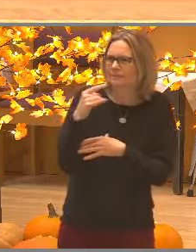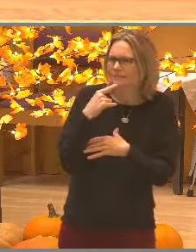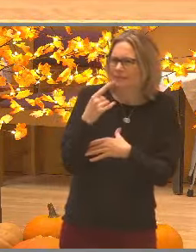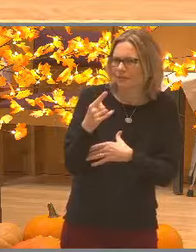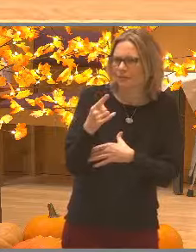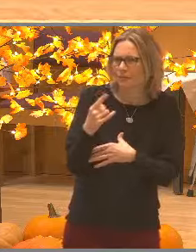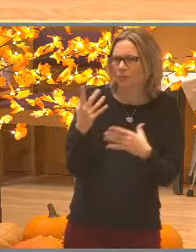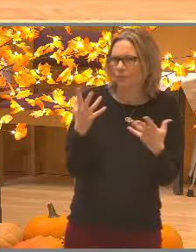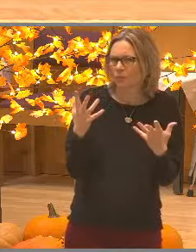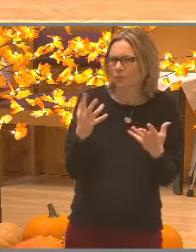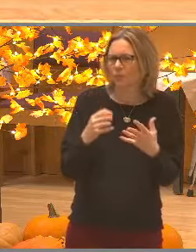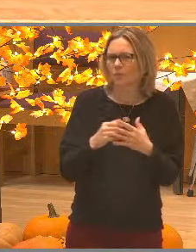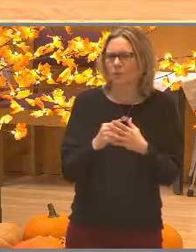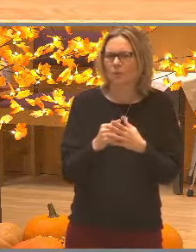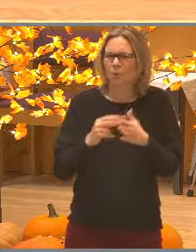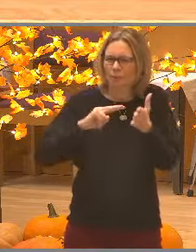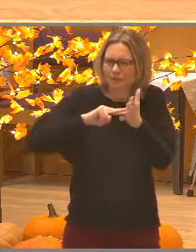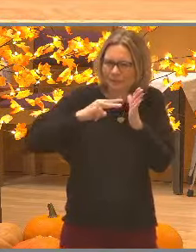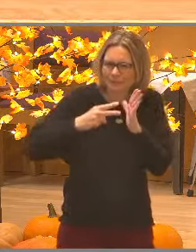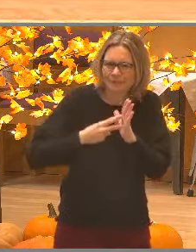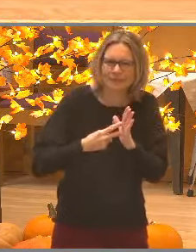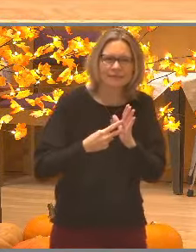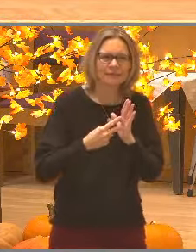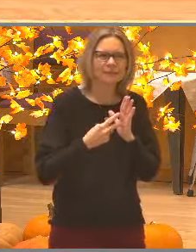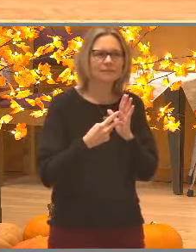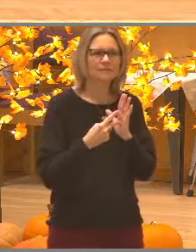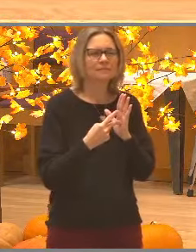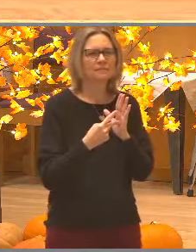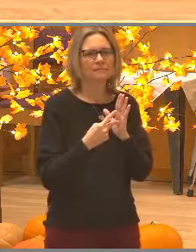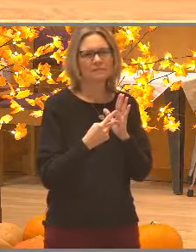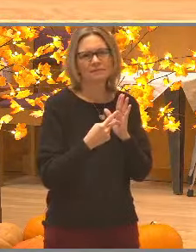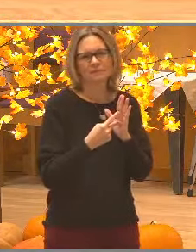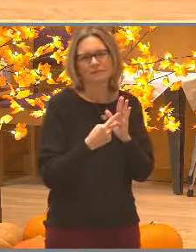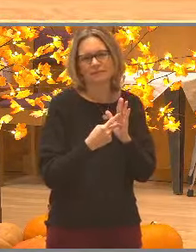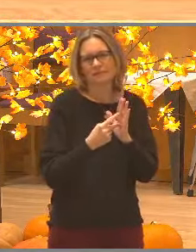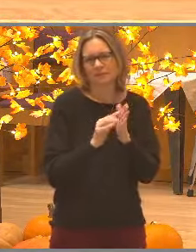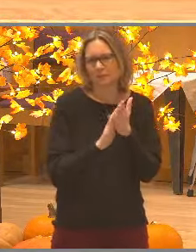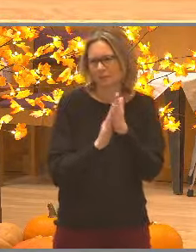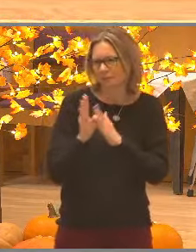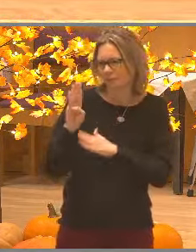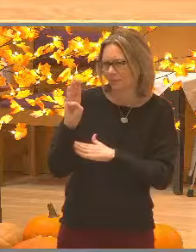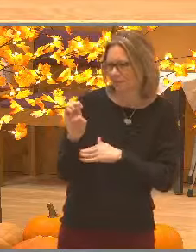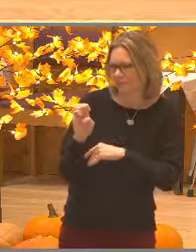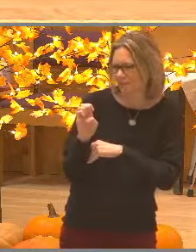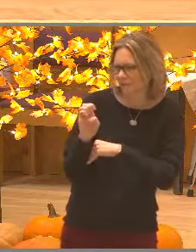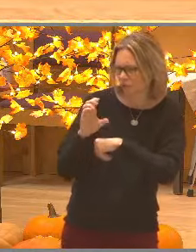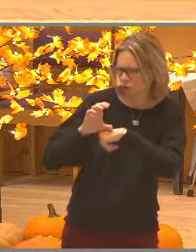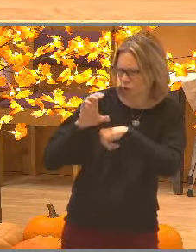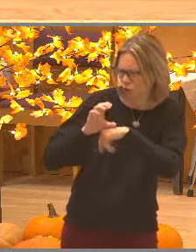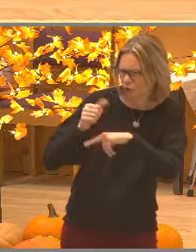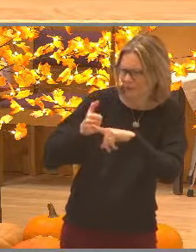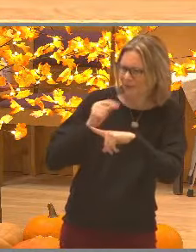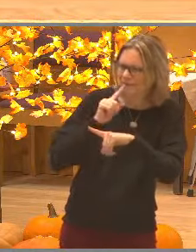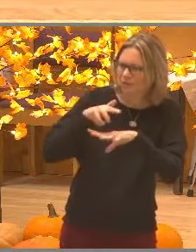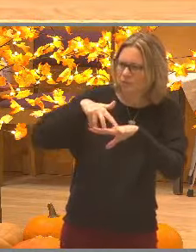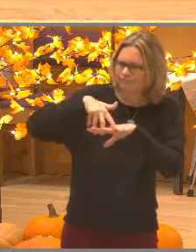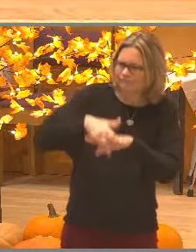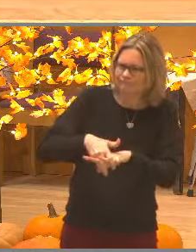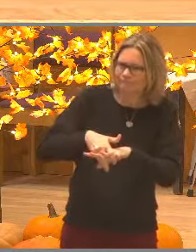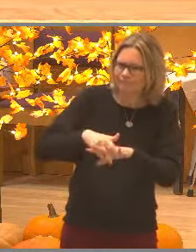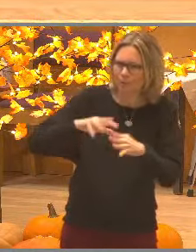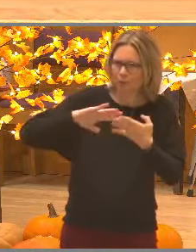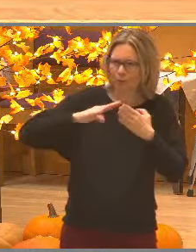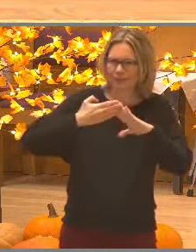And what does it mean to be a congregation that is rooted in community?